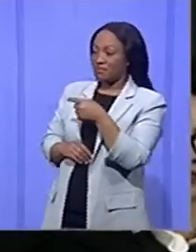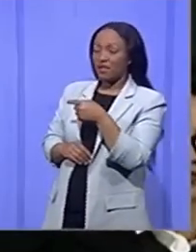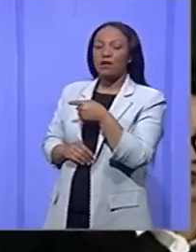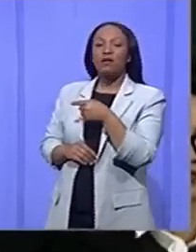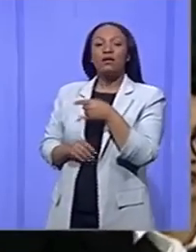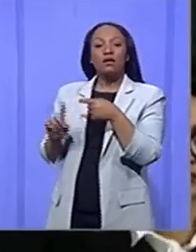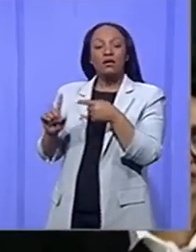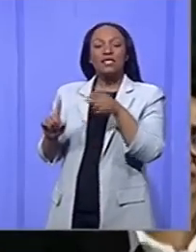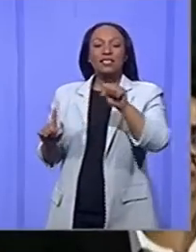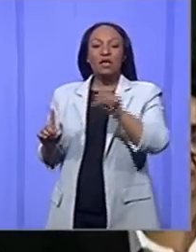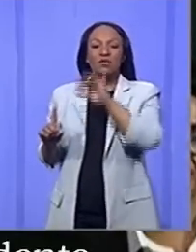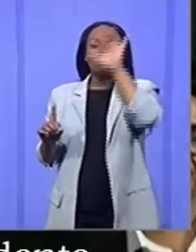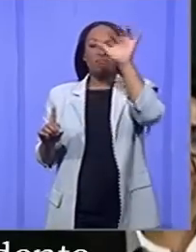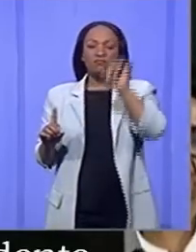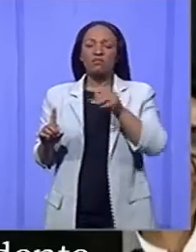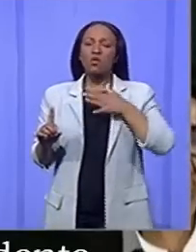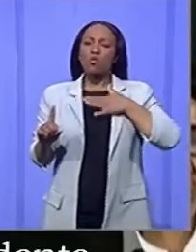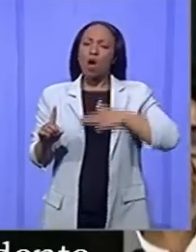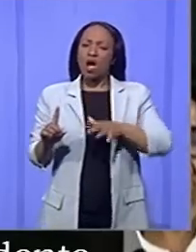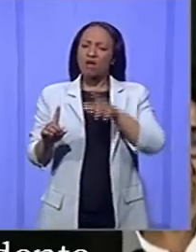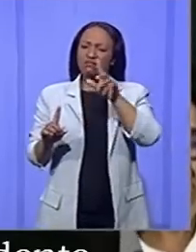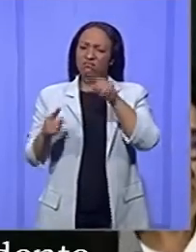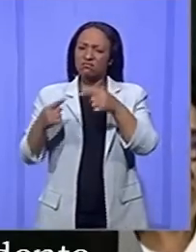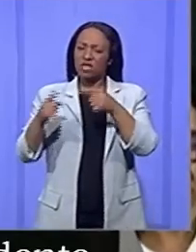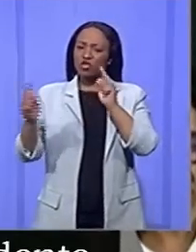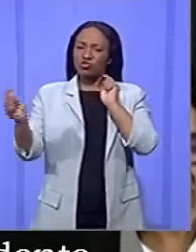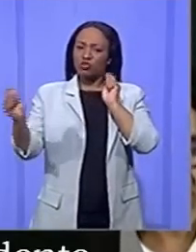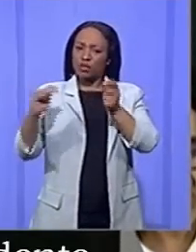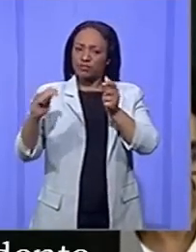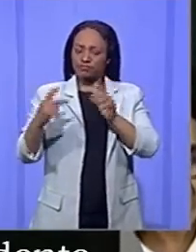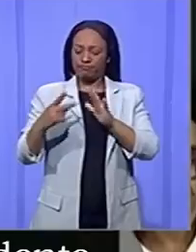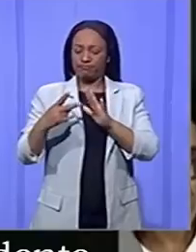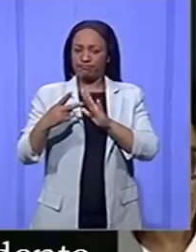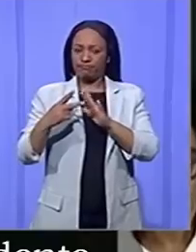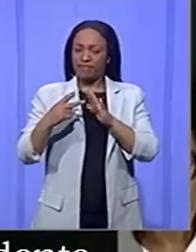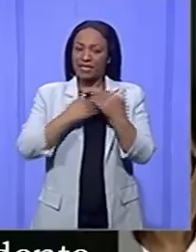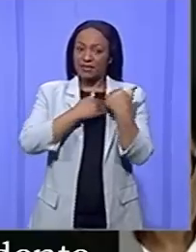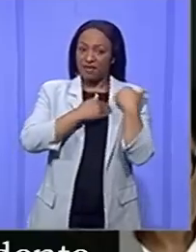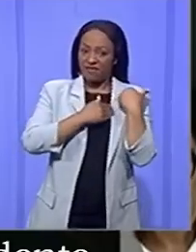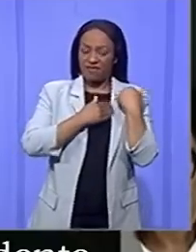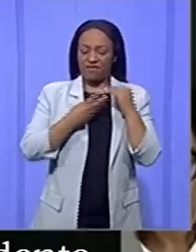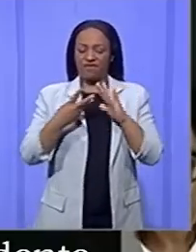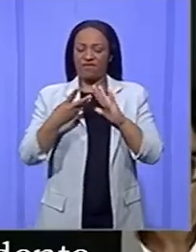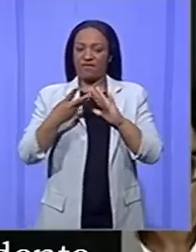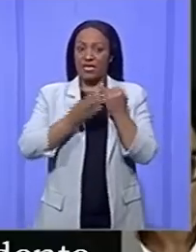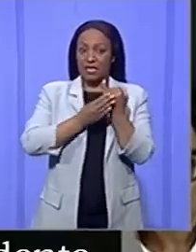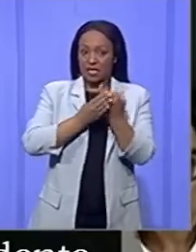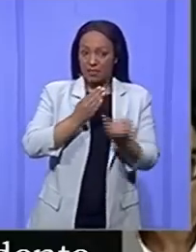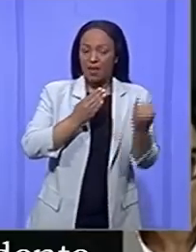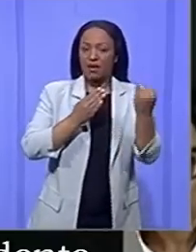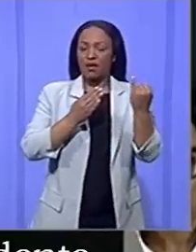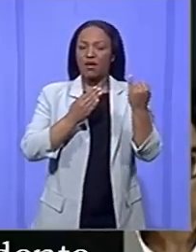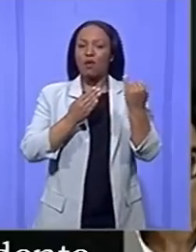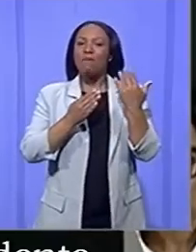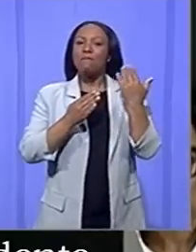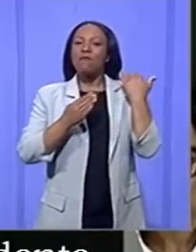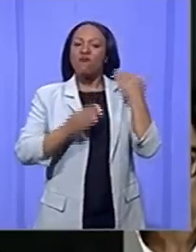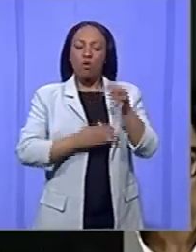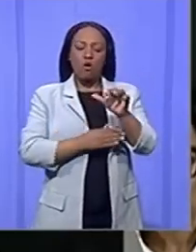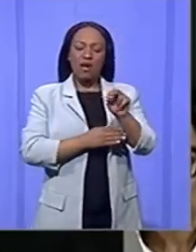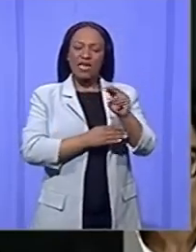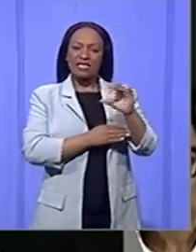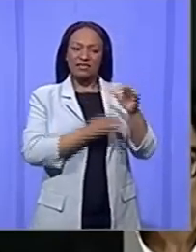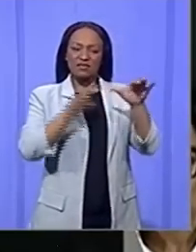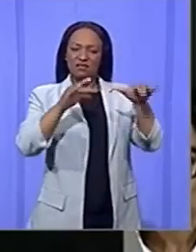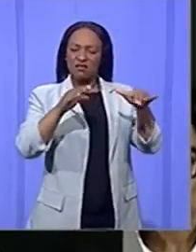security, dignity, and the independence of a job. They took your previous majority away because you couldn't grow the